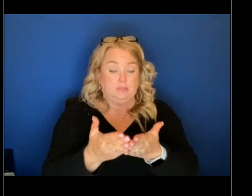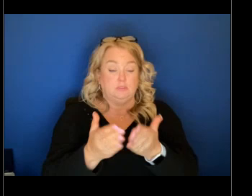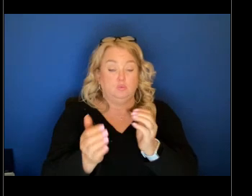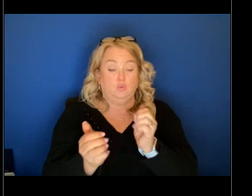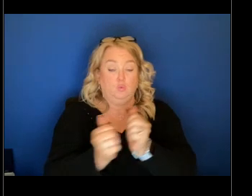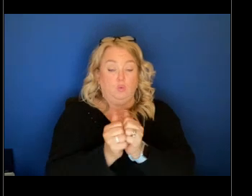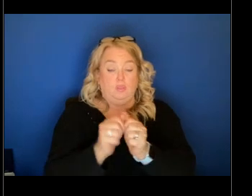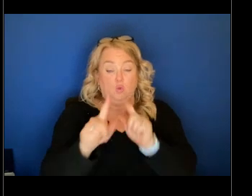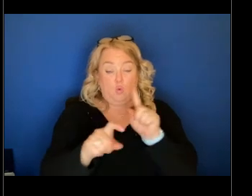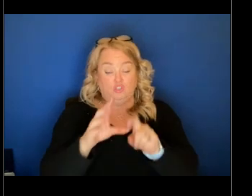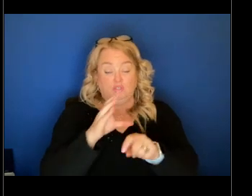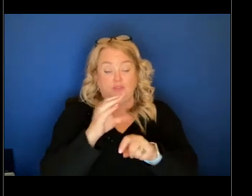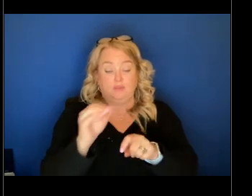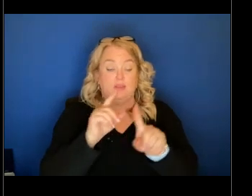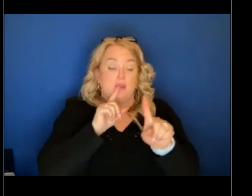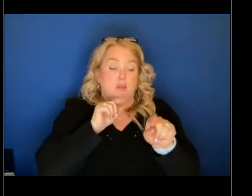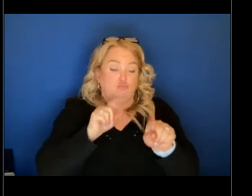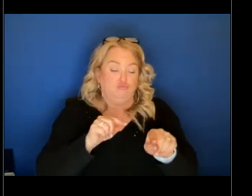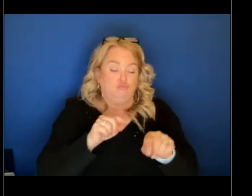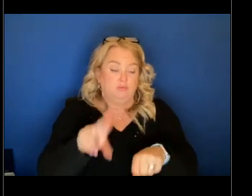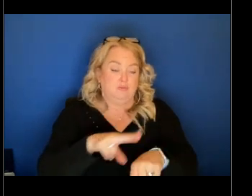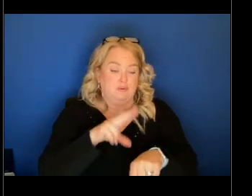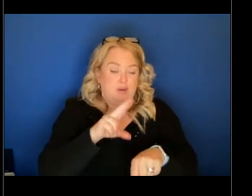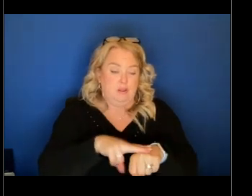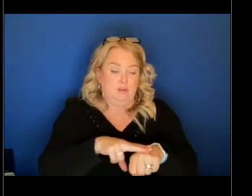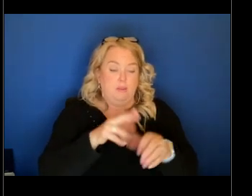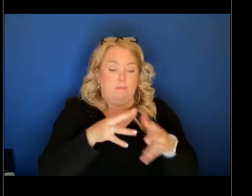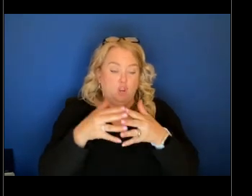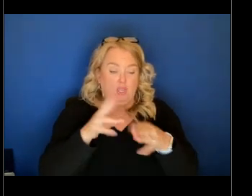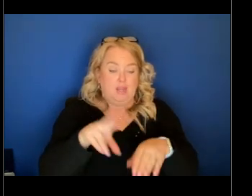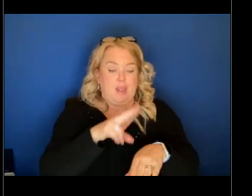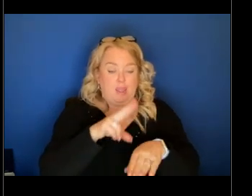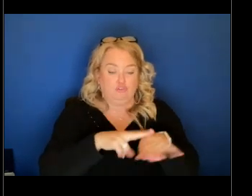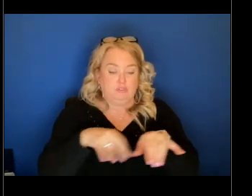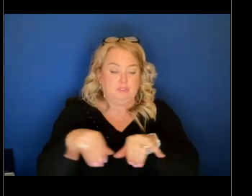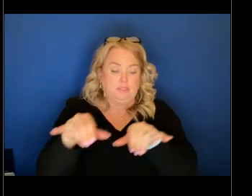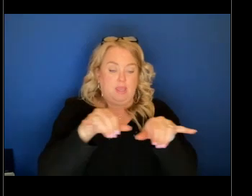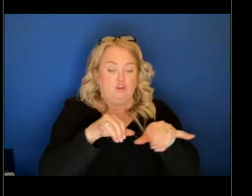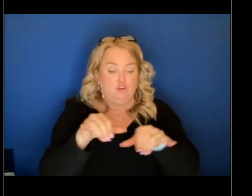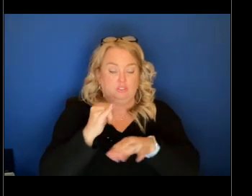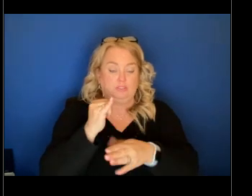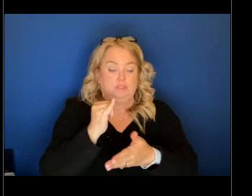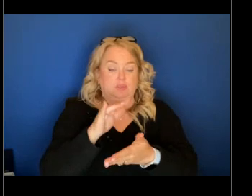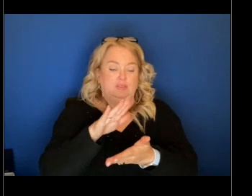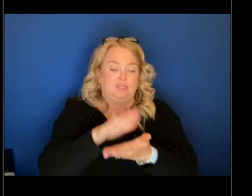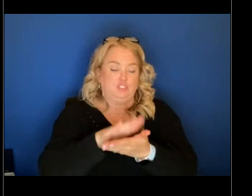the American National Standards Institute, ANSI,